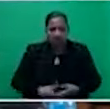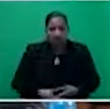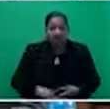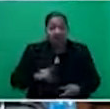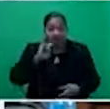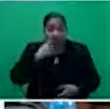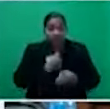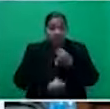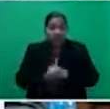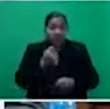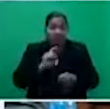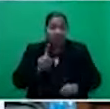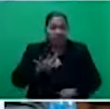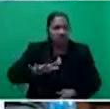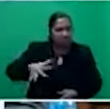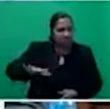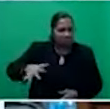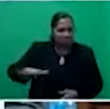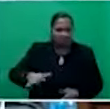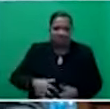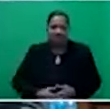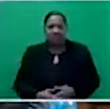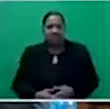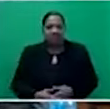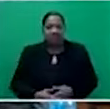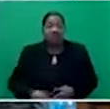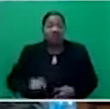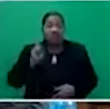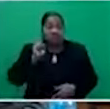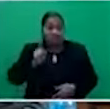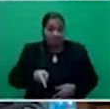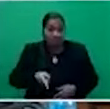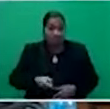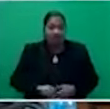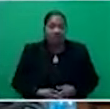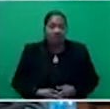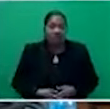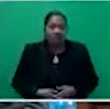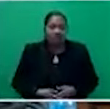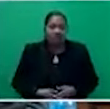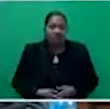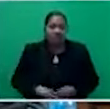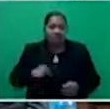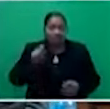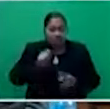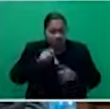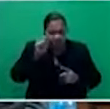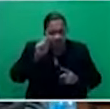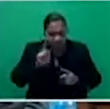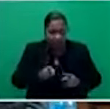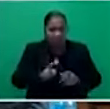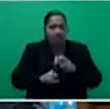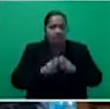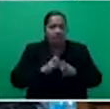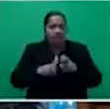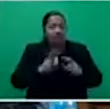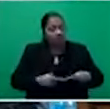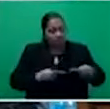that's precisely, sir, Mr. Speaker, sir, that's precisely the problem with the